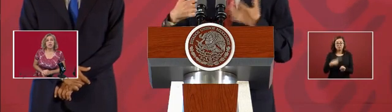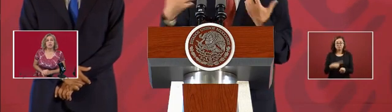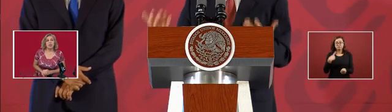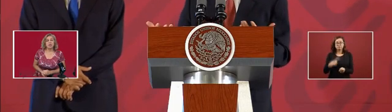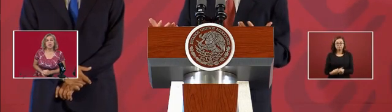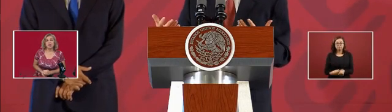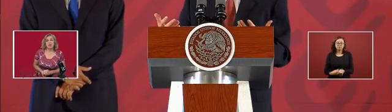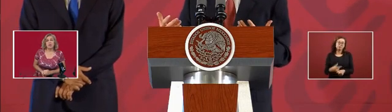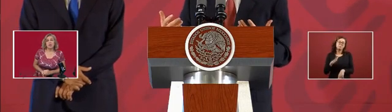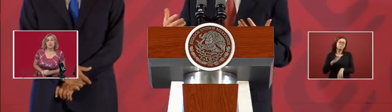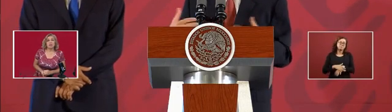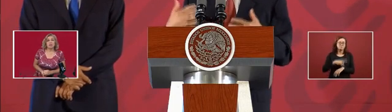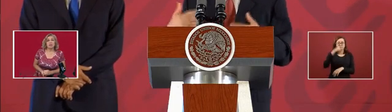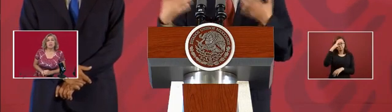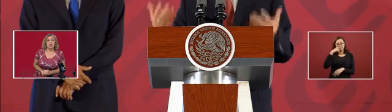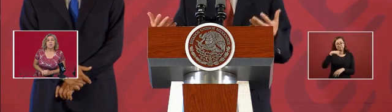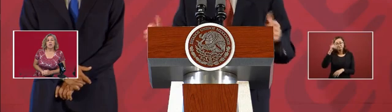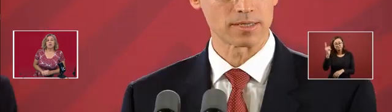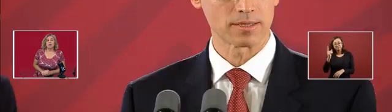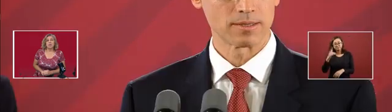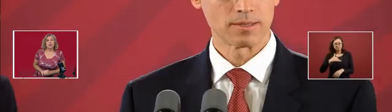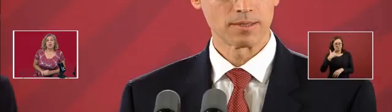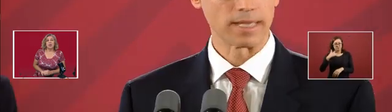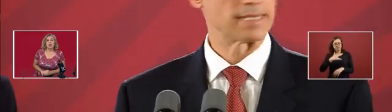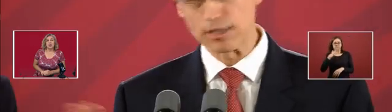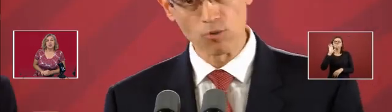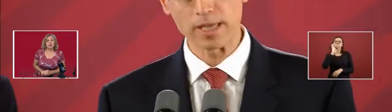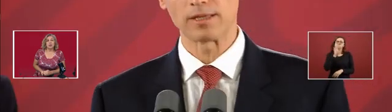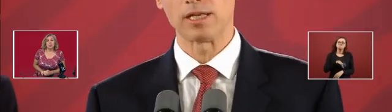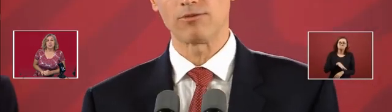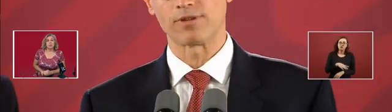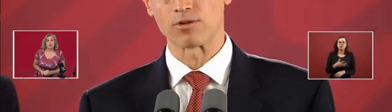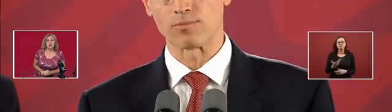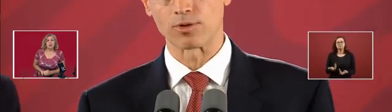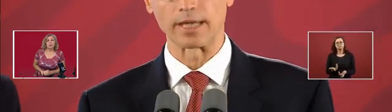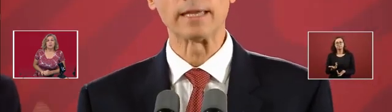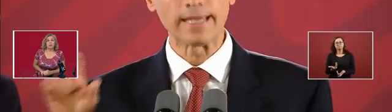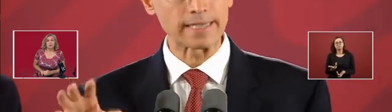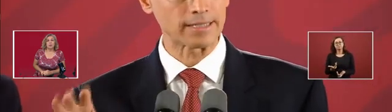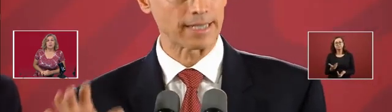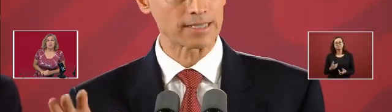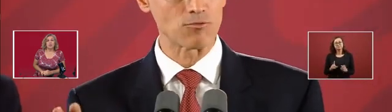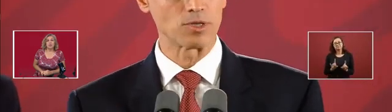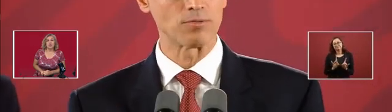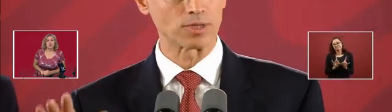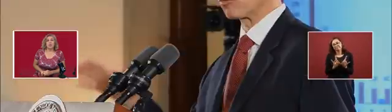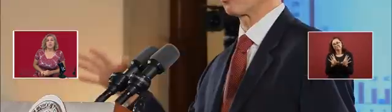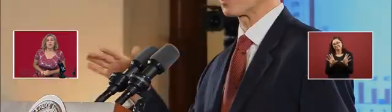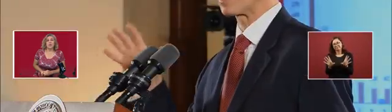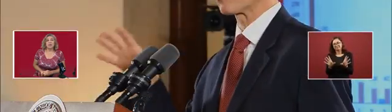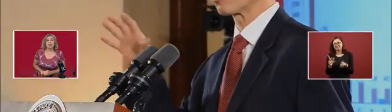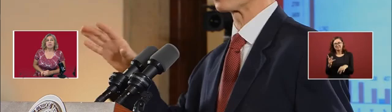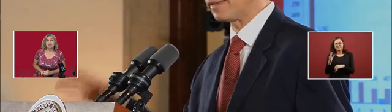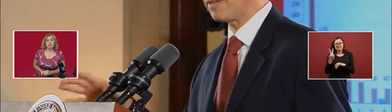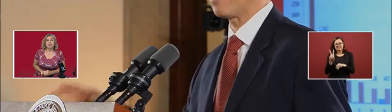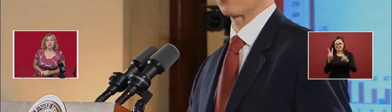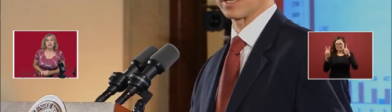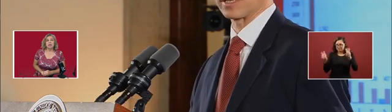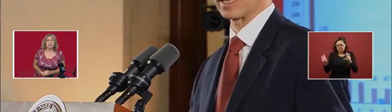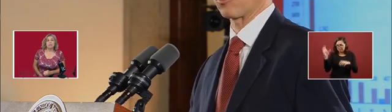is. And so if you're, it actually, curiously,